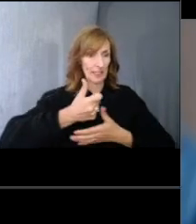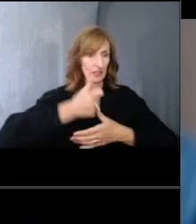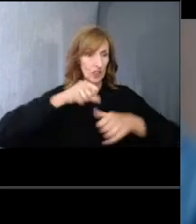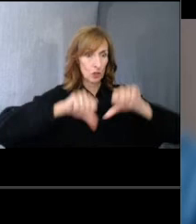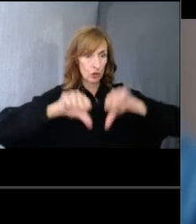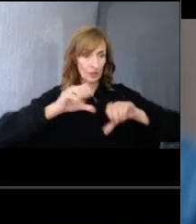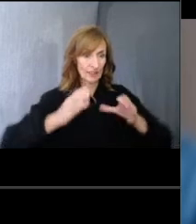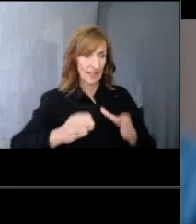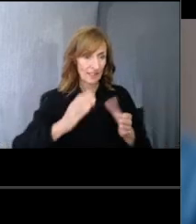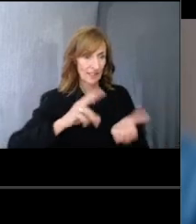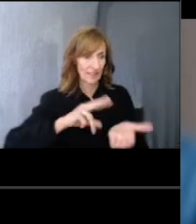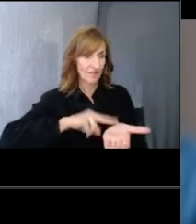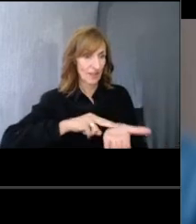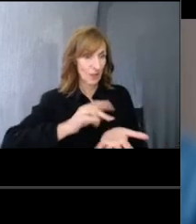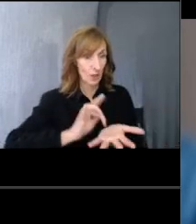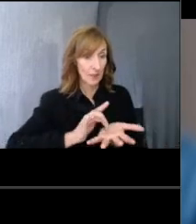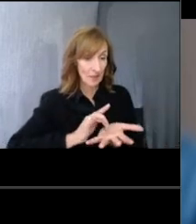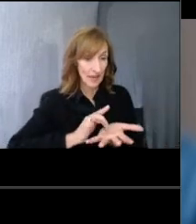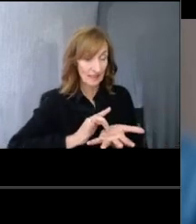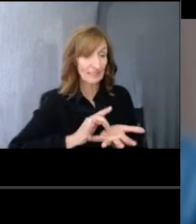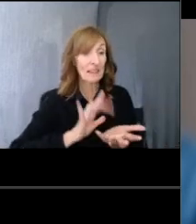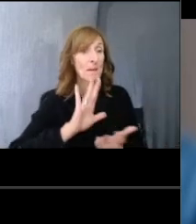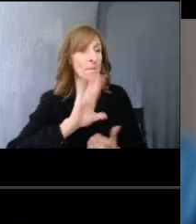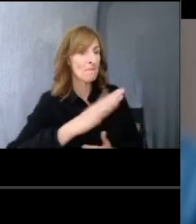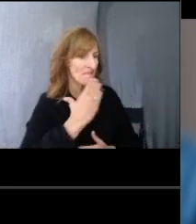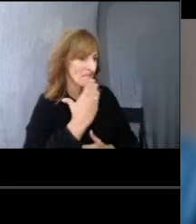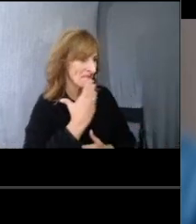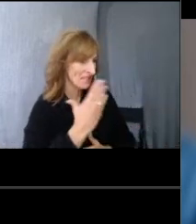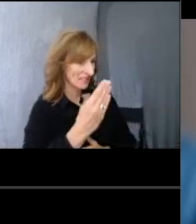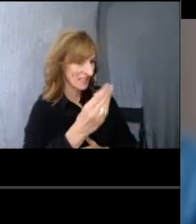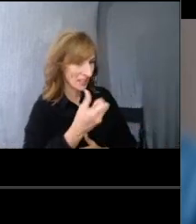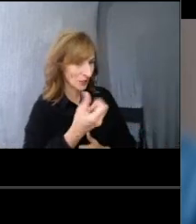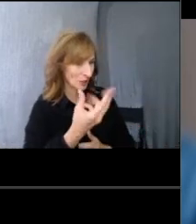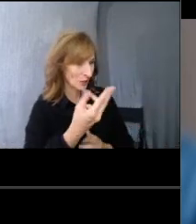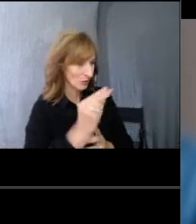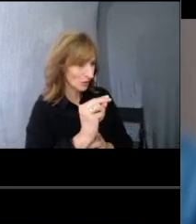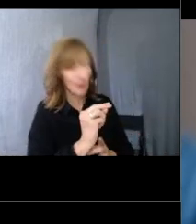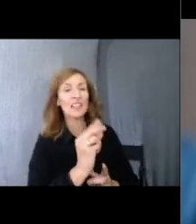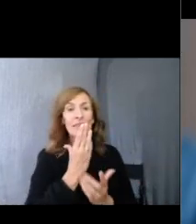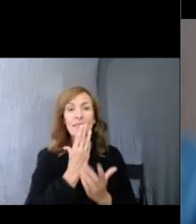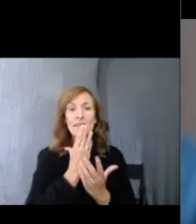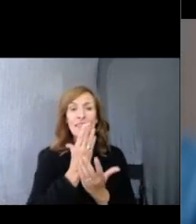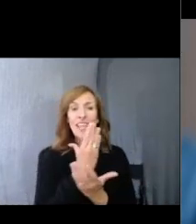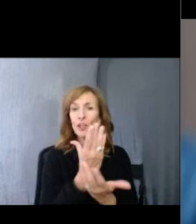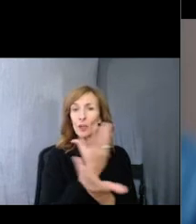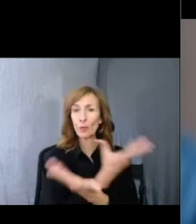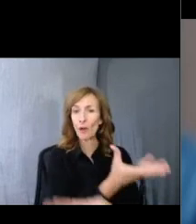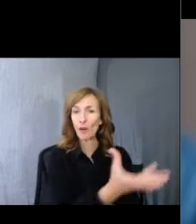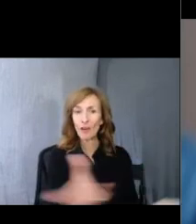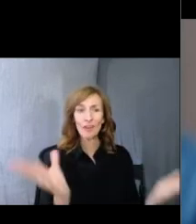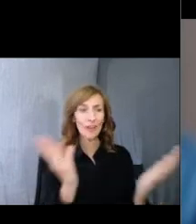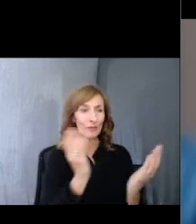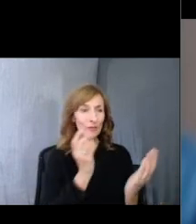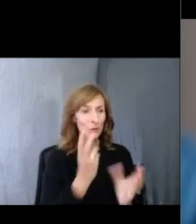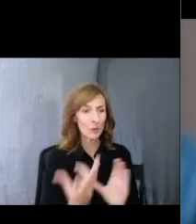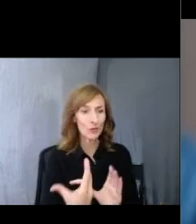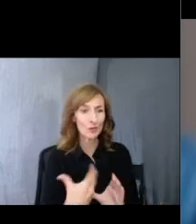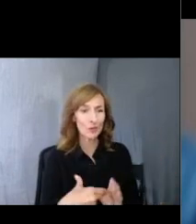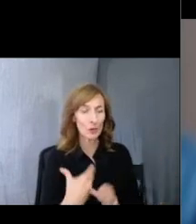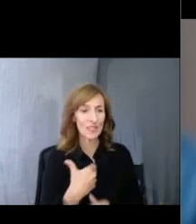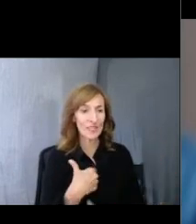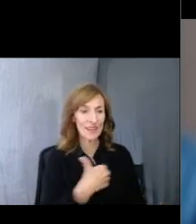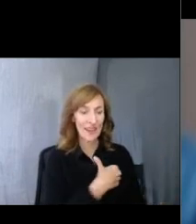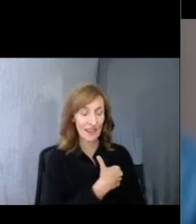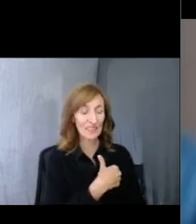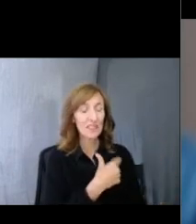and thanks to everyone who is joining us today for this webinar. I think most of us know that chronic kidney